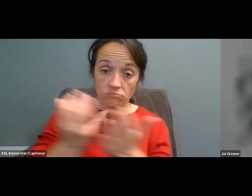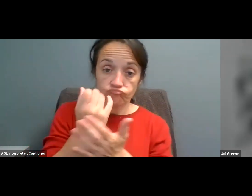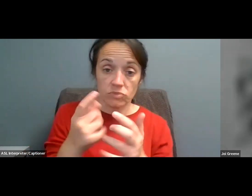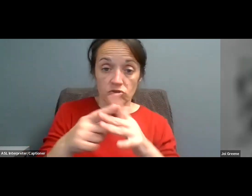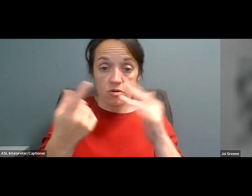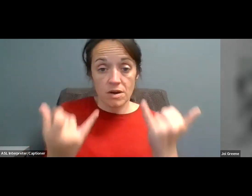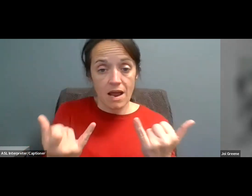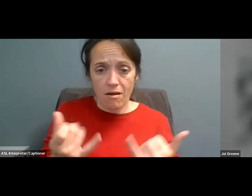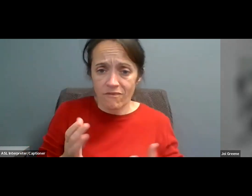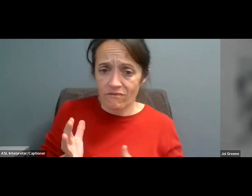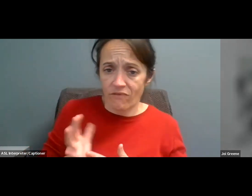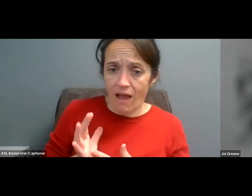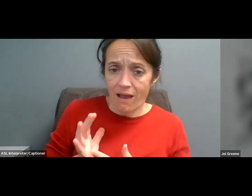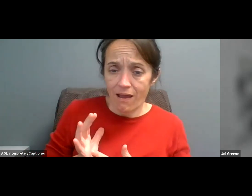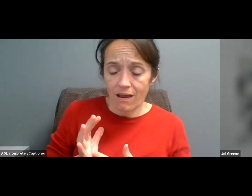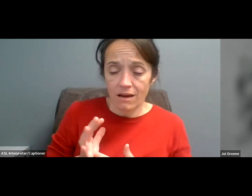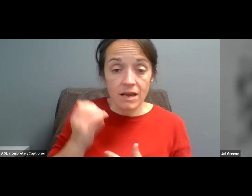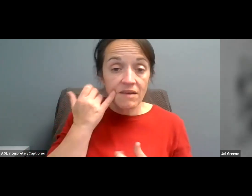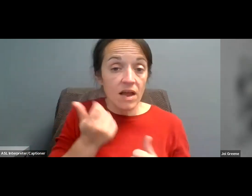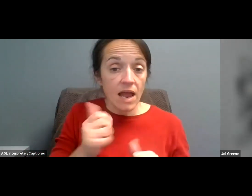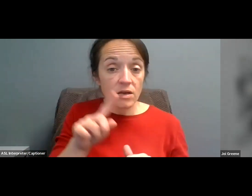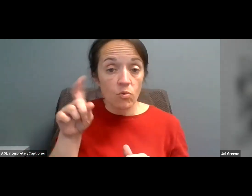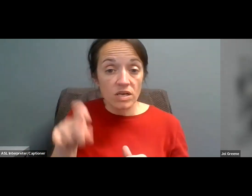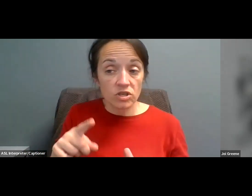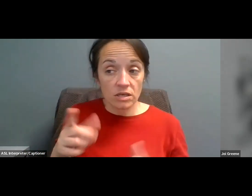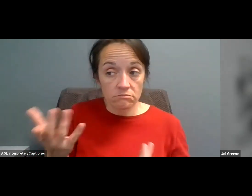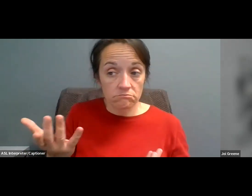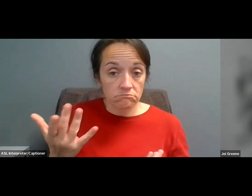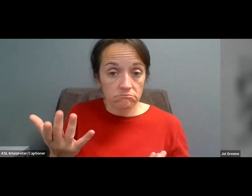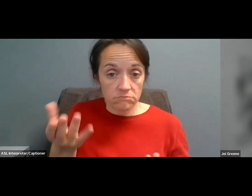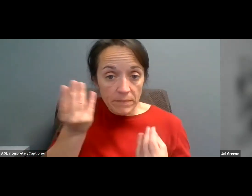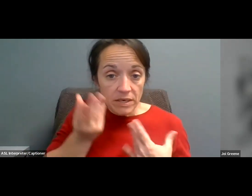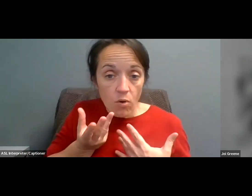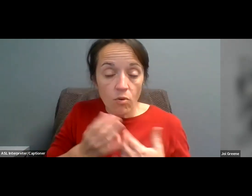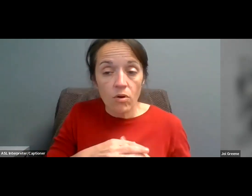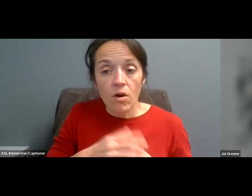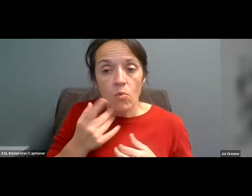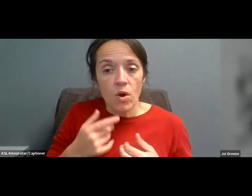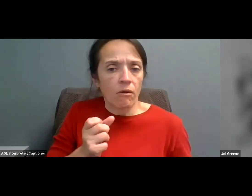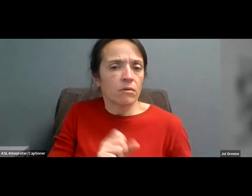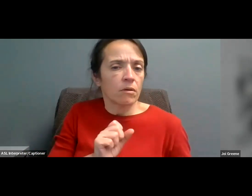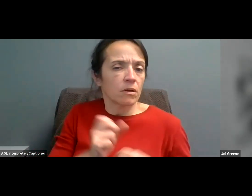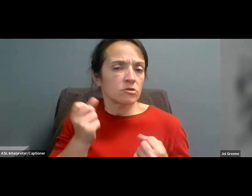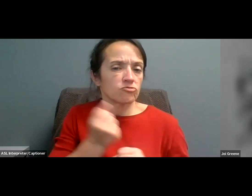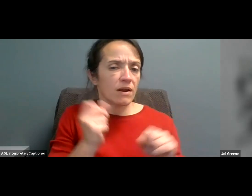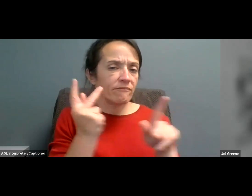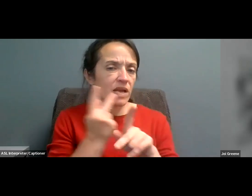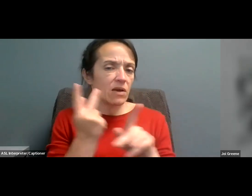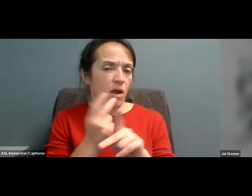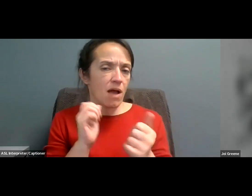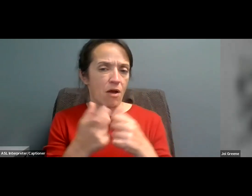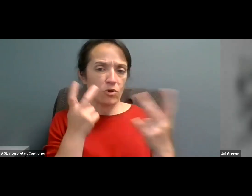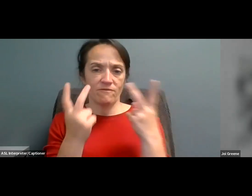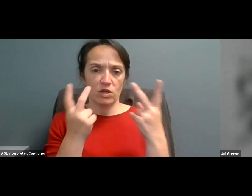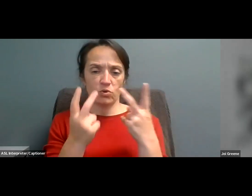you have questions, please let us know. We are working on how to be able to view those. So hopefully we could get that going